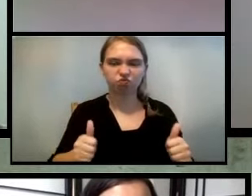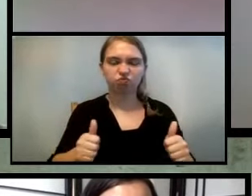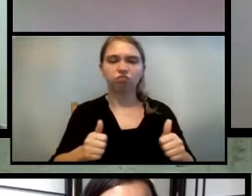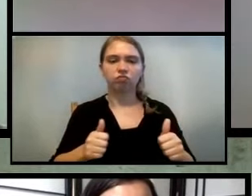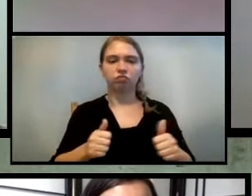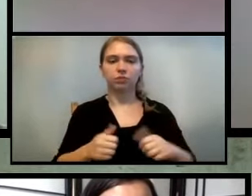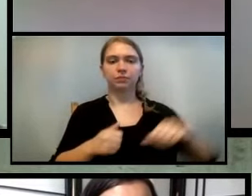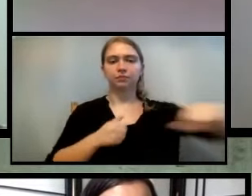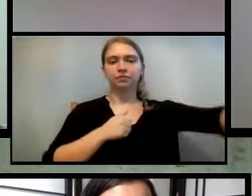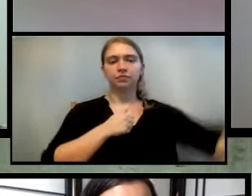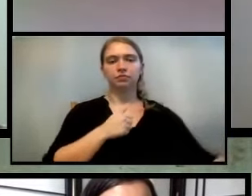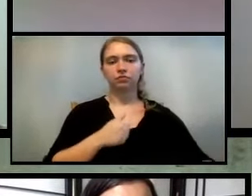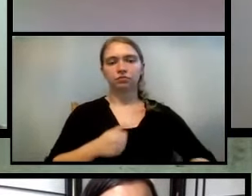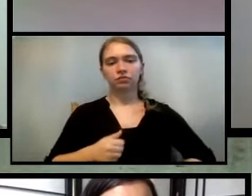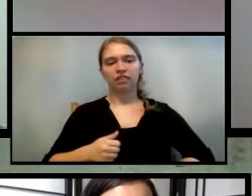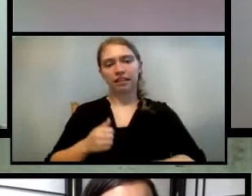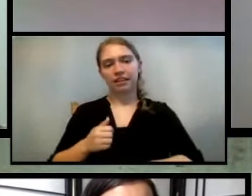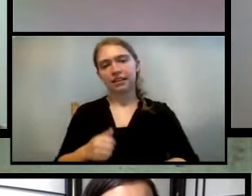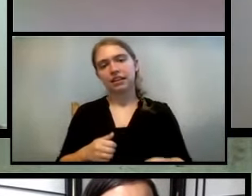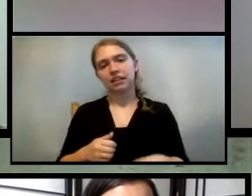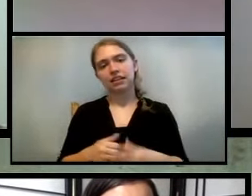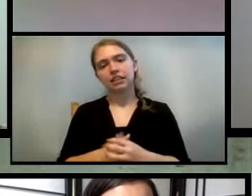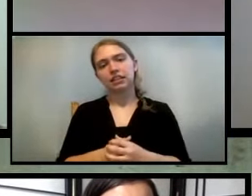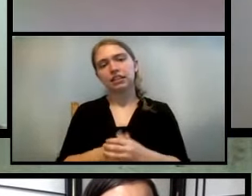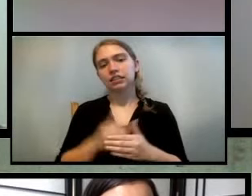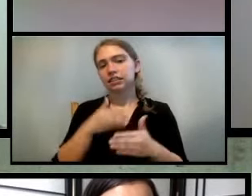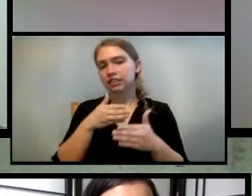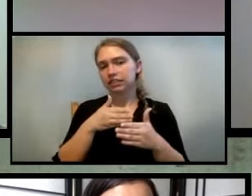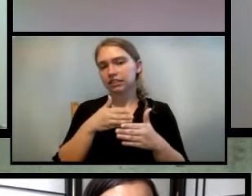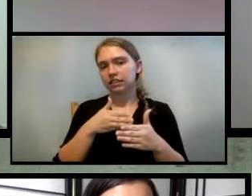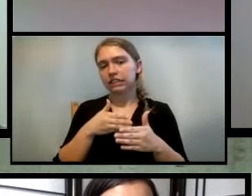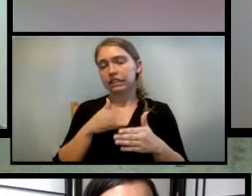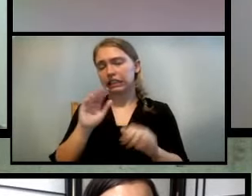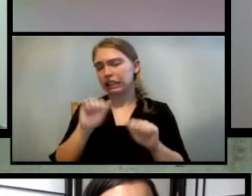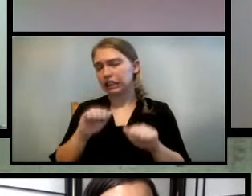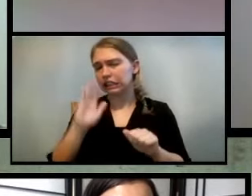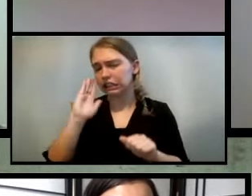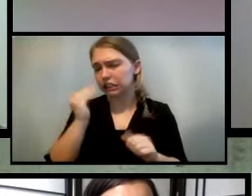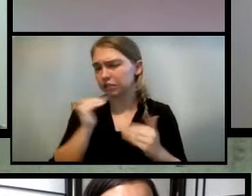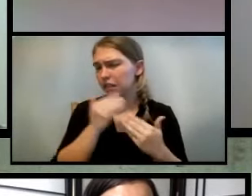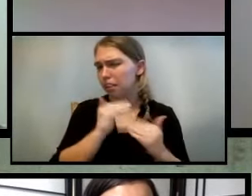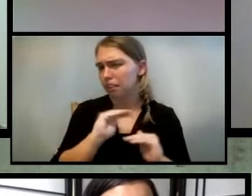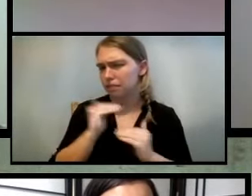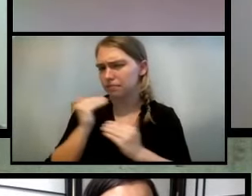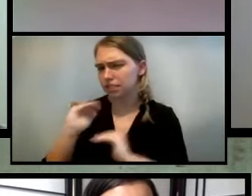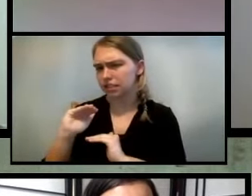that some of the dominant voices can seem a bit limiting. So there's a lot of